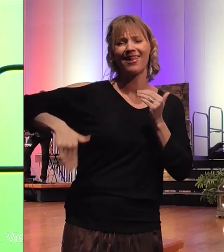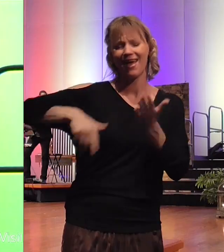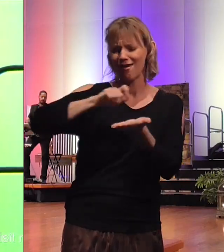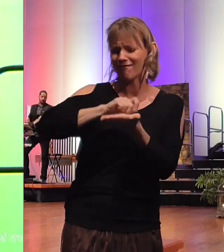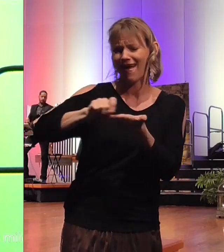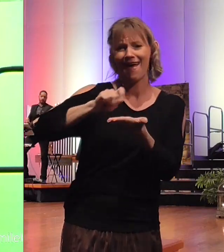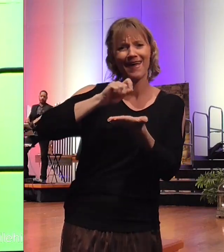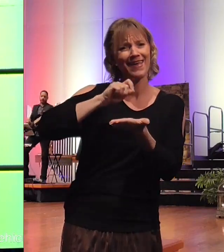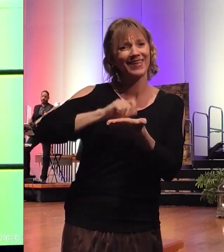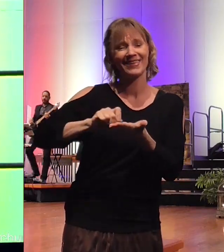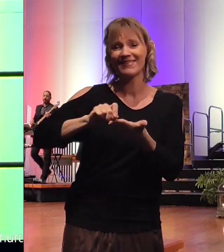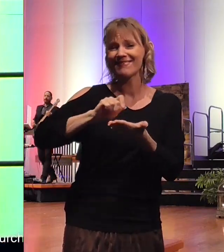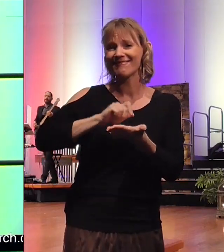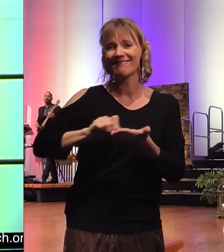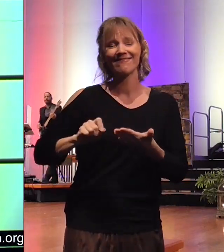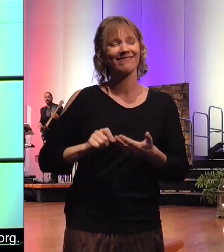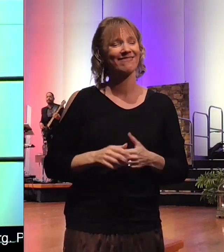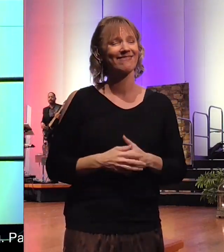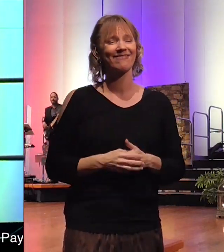not yet.